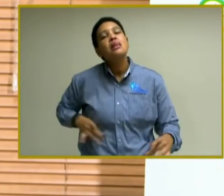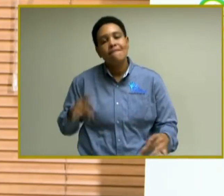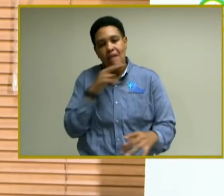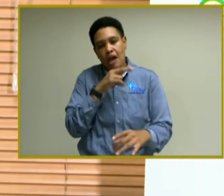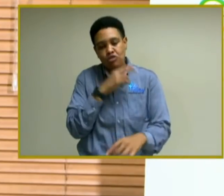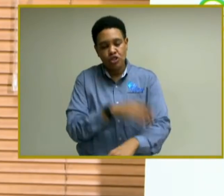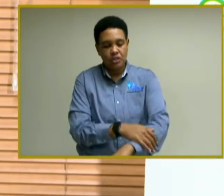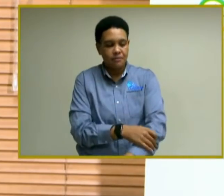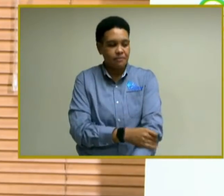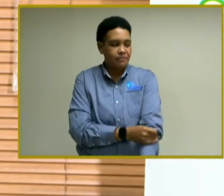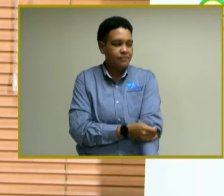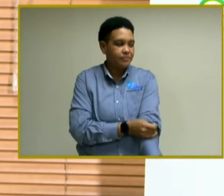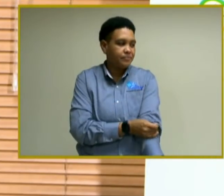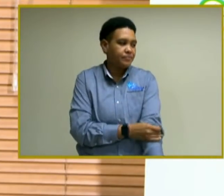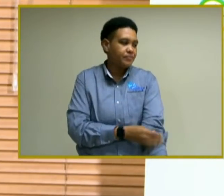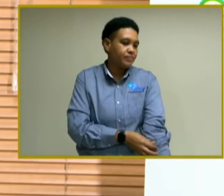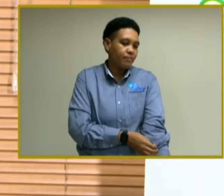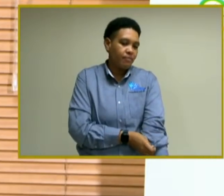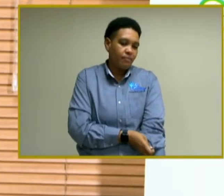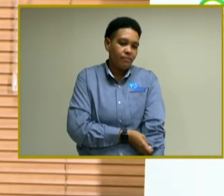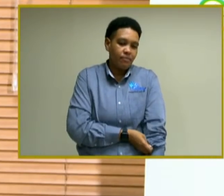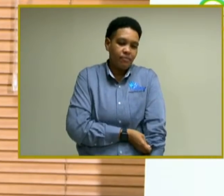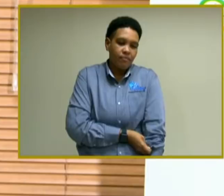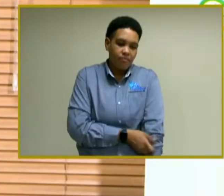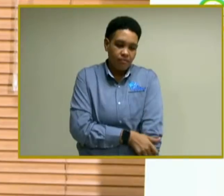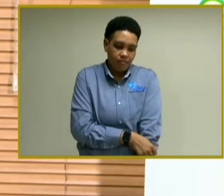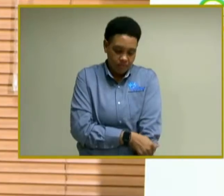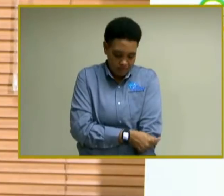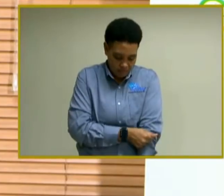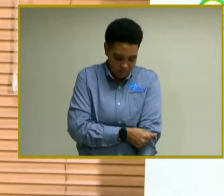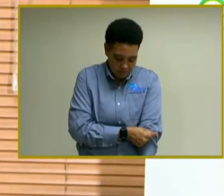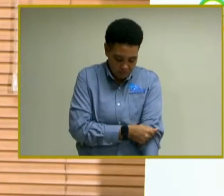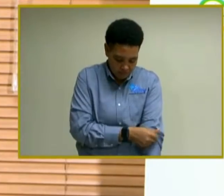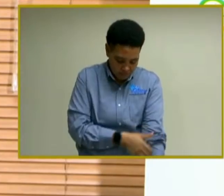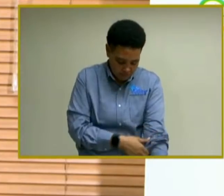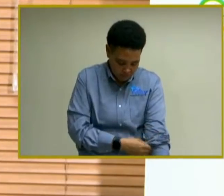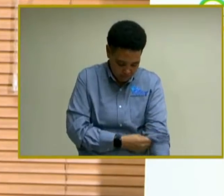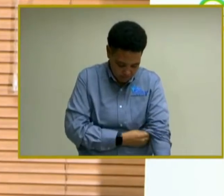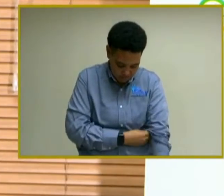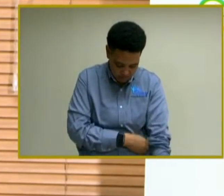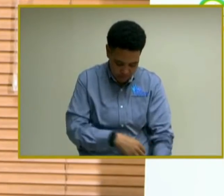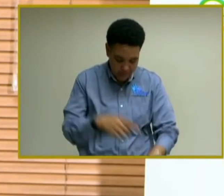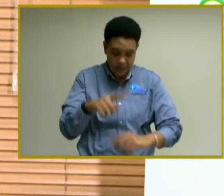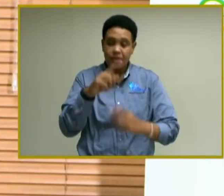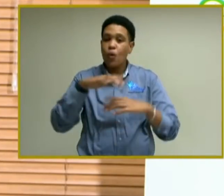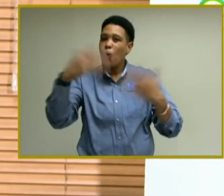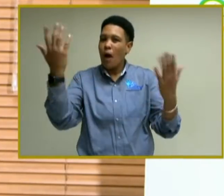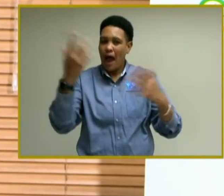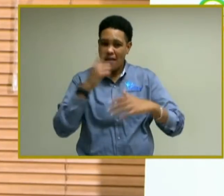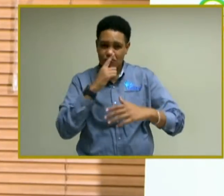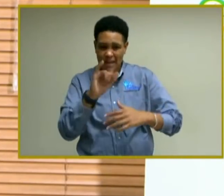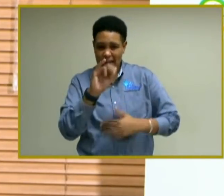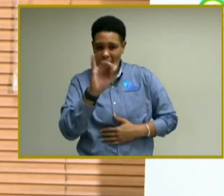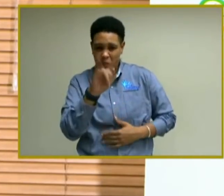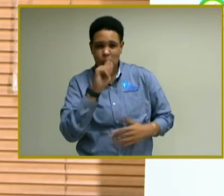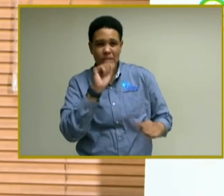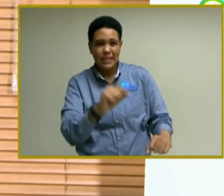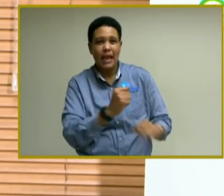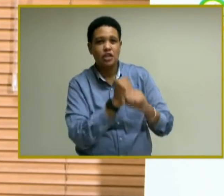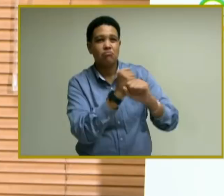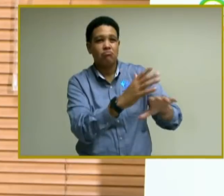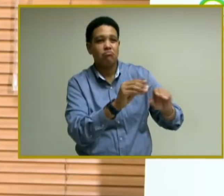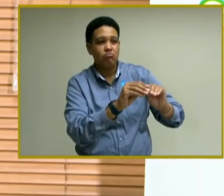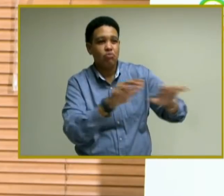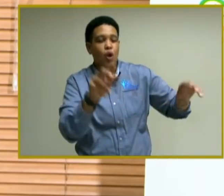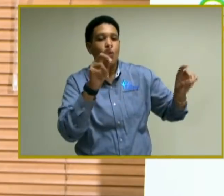virus. This lack of immunity means it can and does spread quickly unless comprehensive control measures are